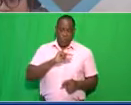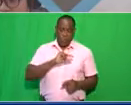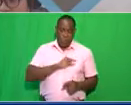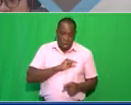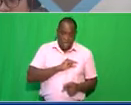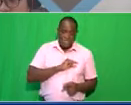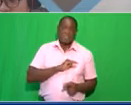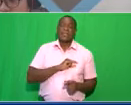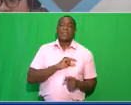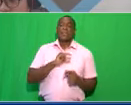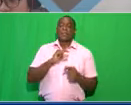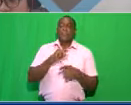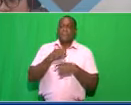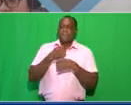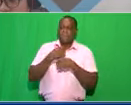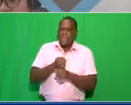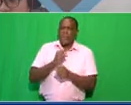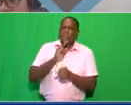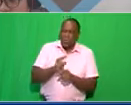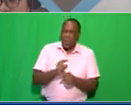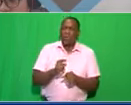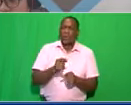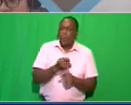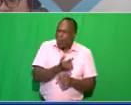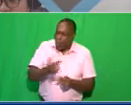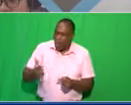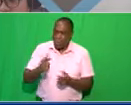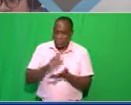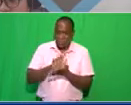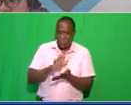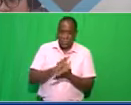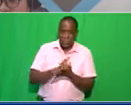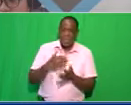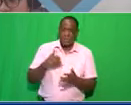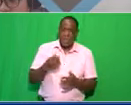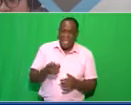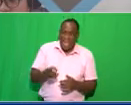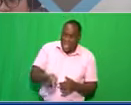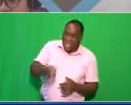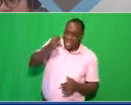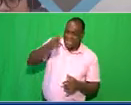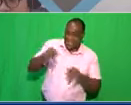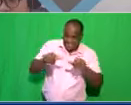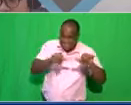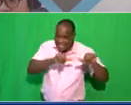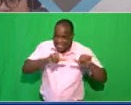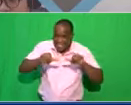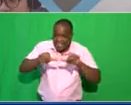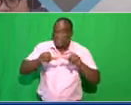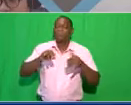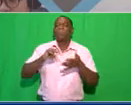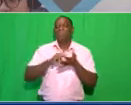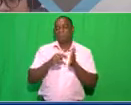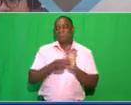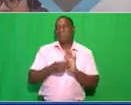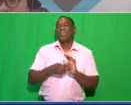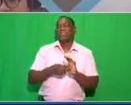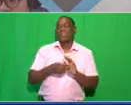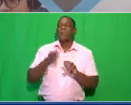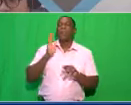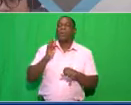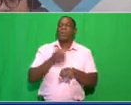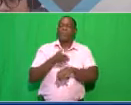level the playing field over time so that we could target school improvement where it needs to be improved. And we can ensure that all schools offer